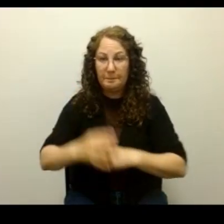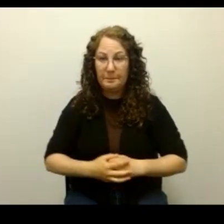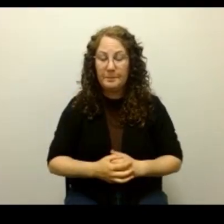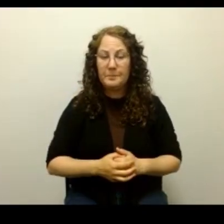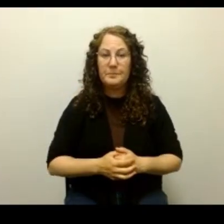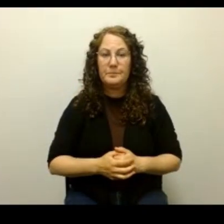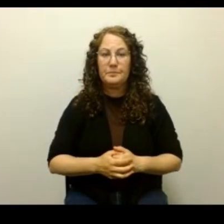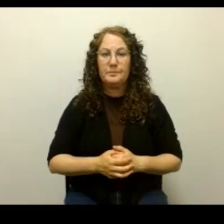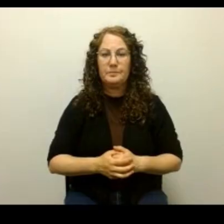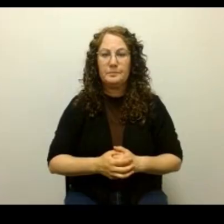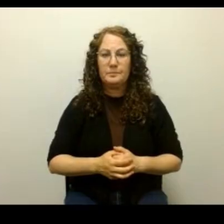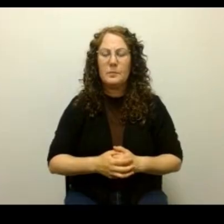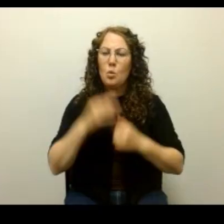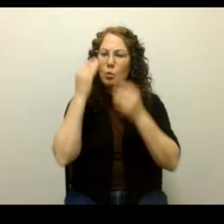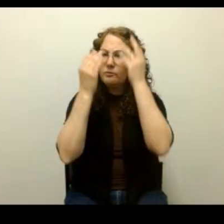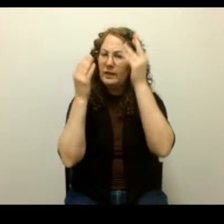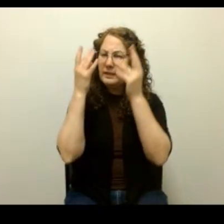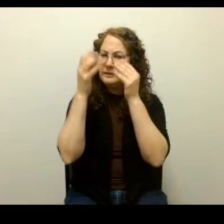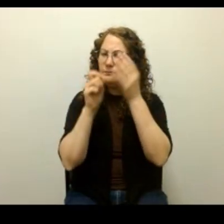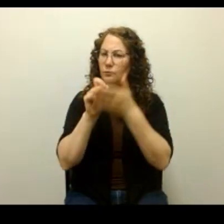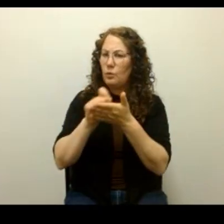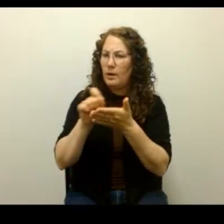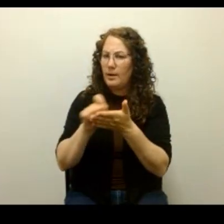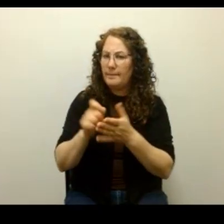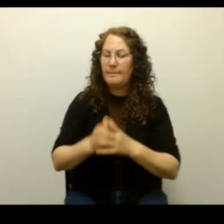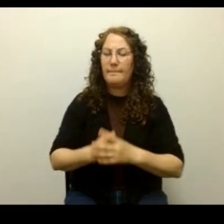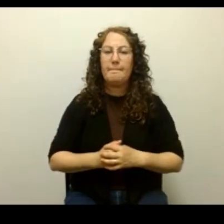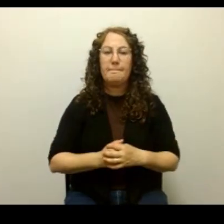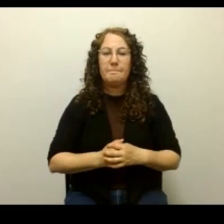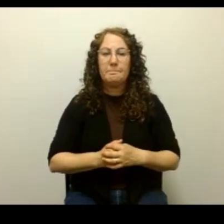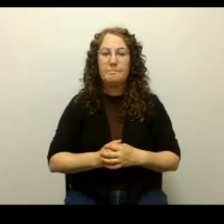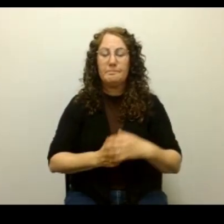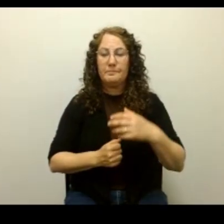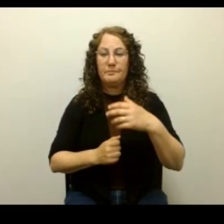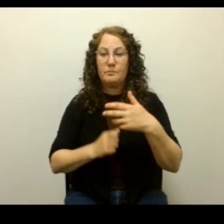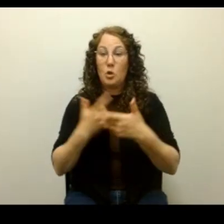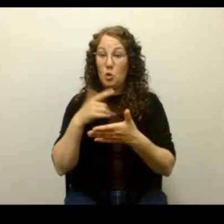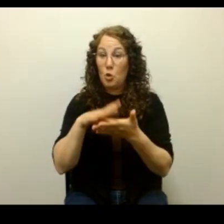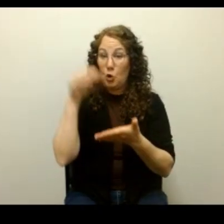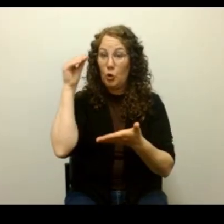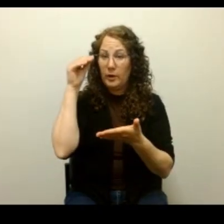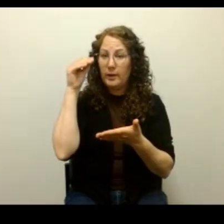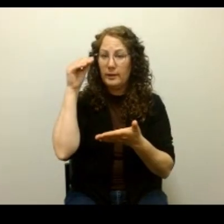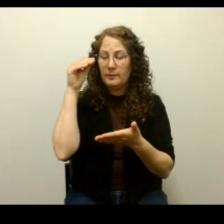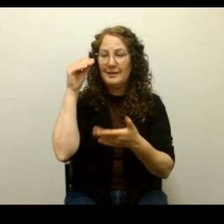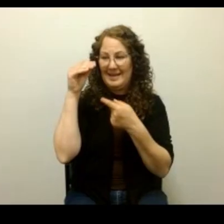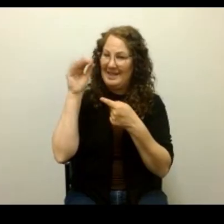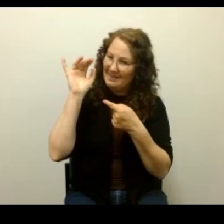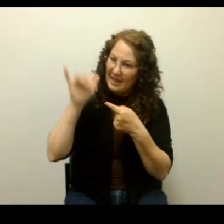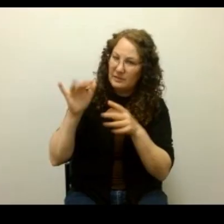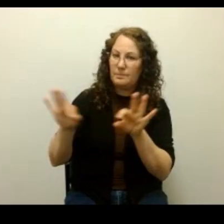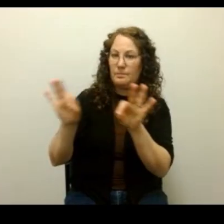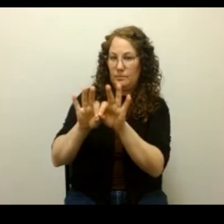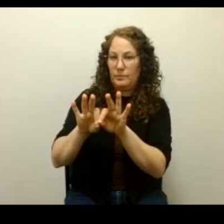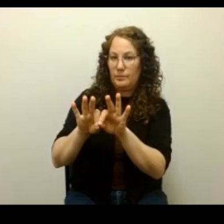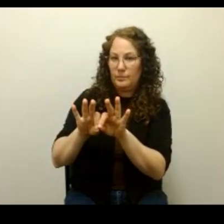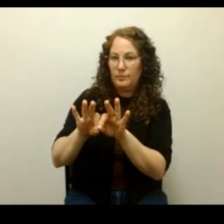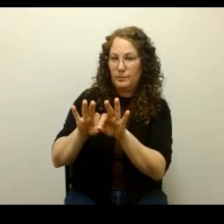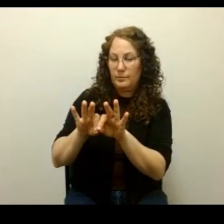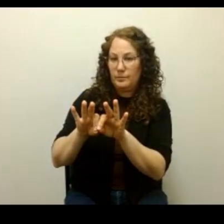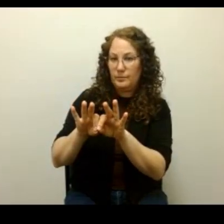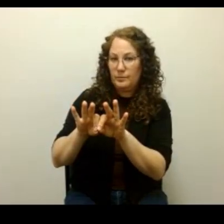In reflective writing, the learning is what is most important.